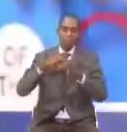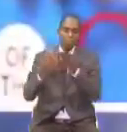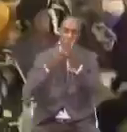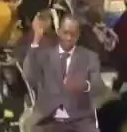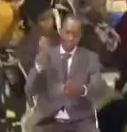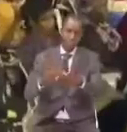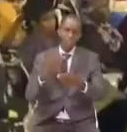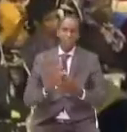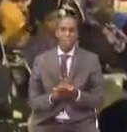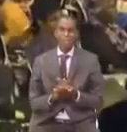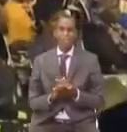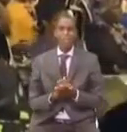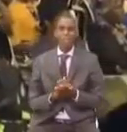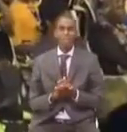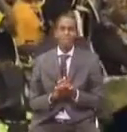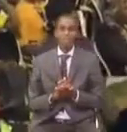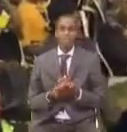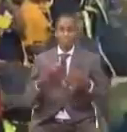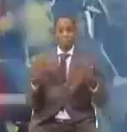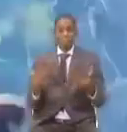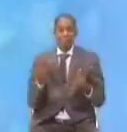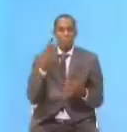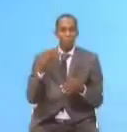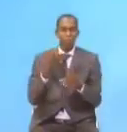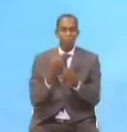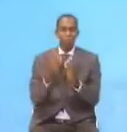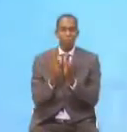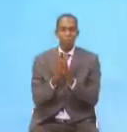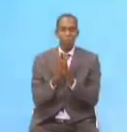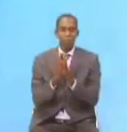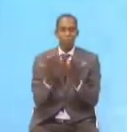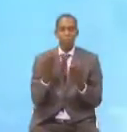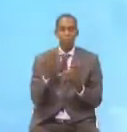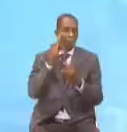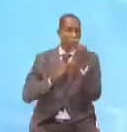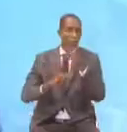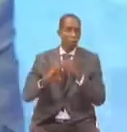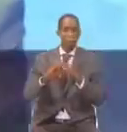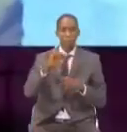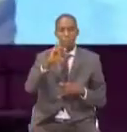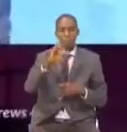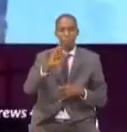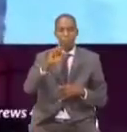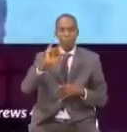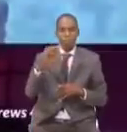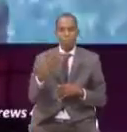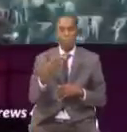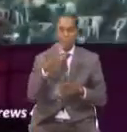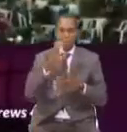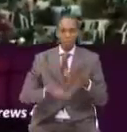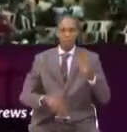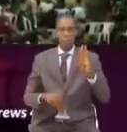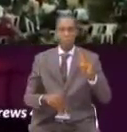Jesus' name. Look at Isaiah chapter 41. Isaiah chapter 41, I'm reading